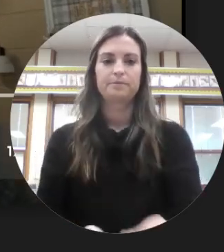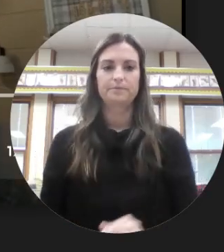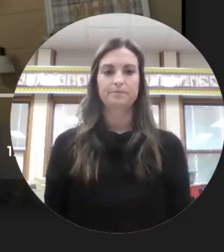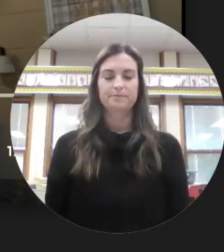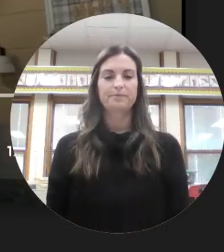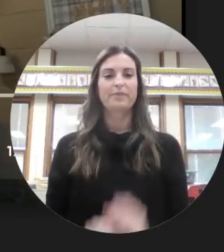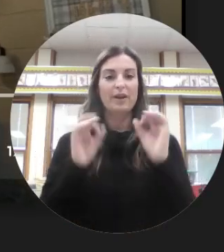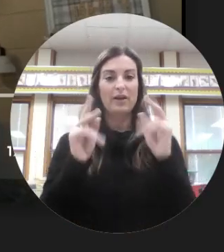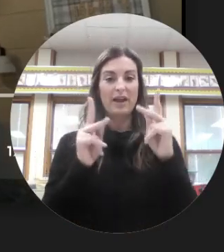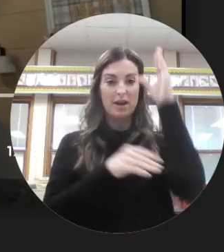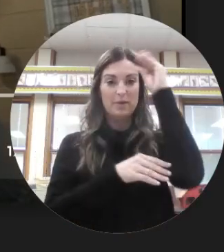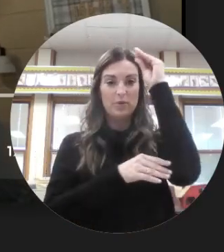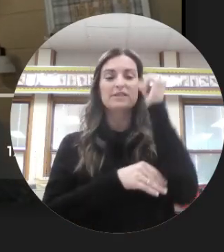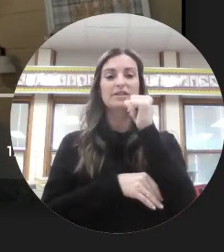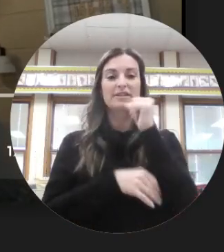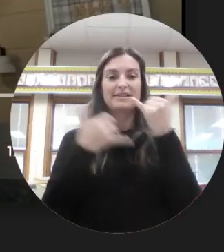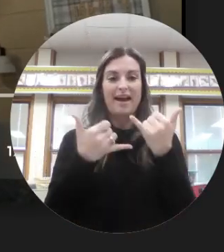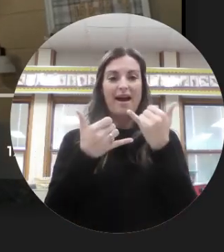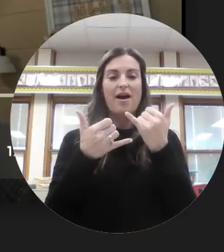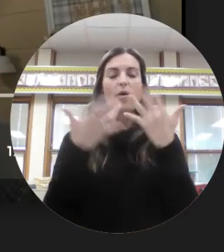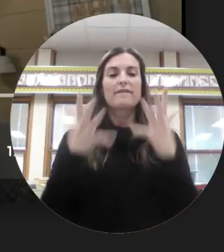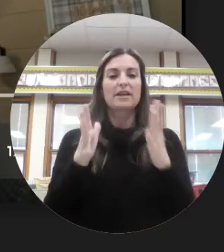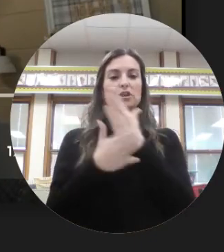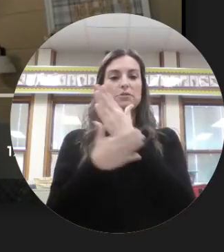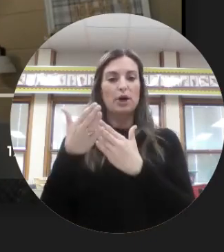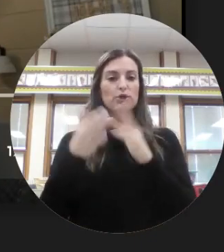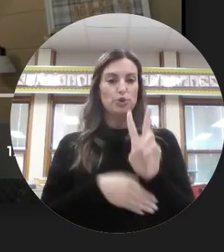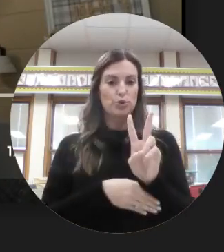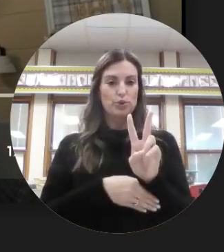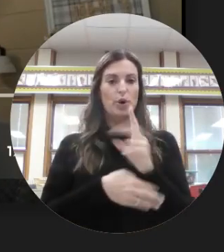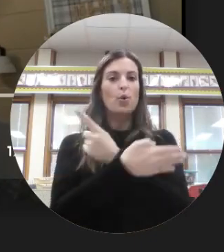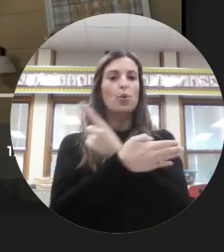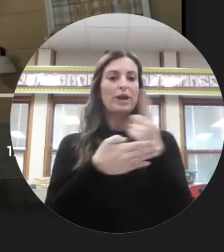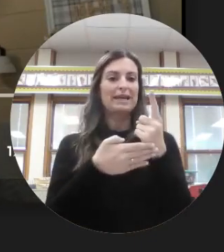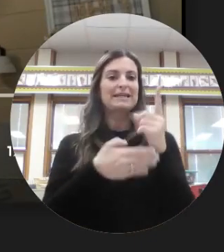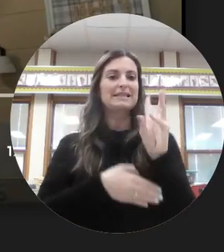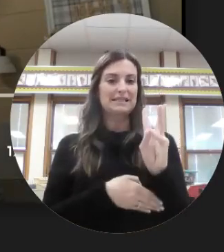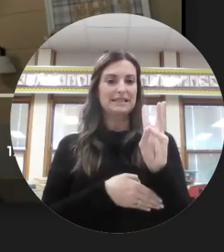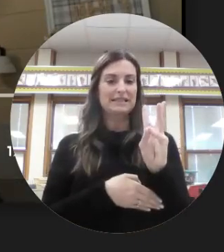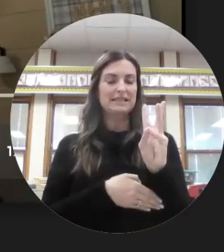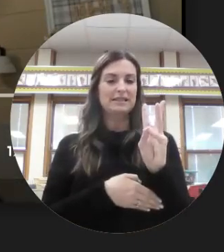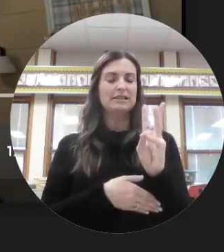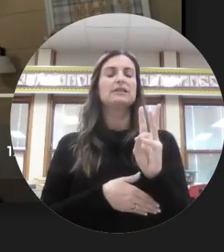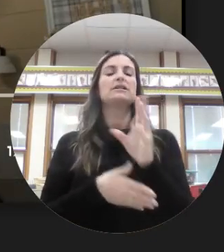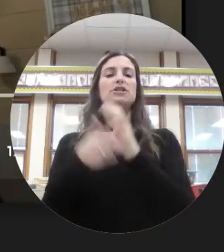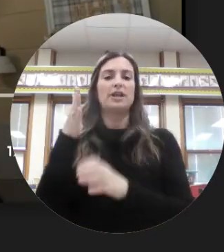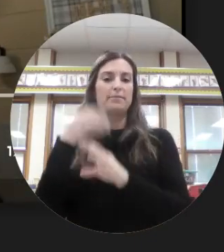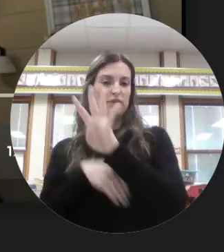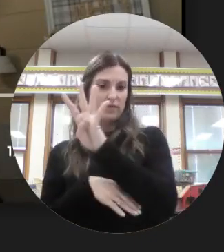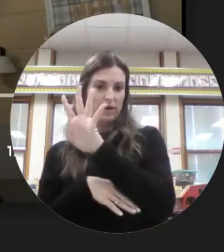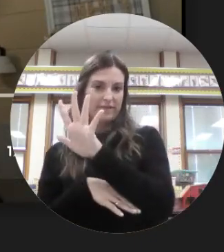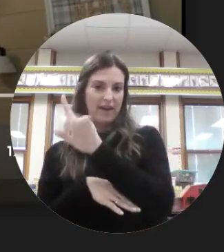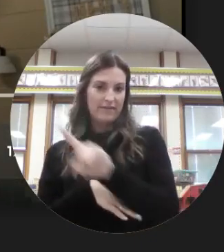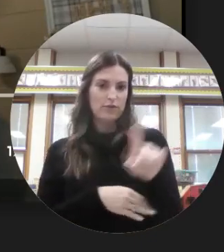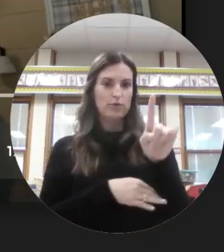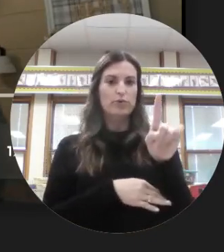All right, boys and girls, we are going to finish part 2 of week 6, which is chapters 45 through